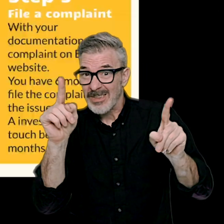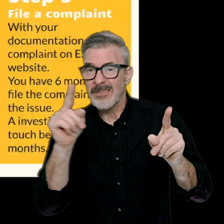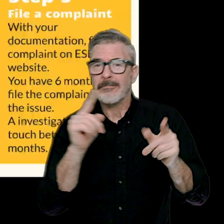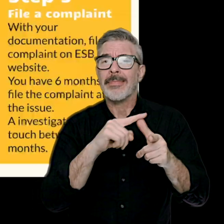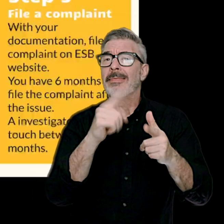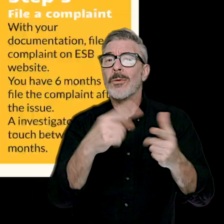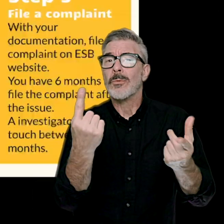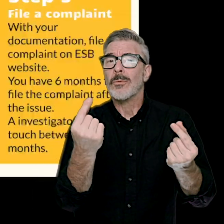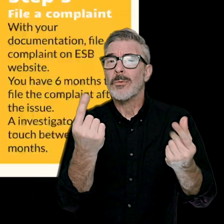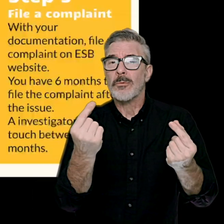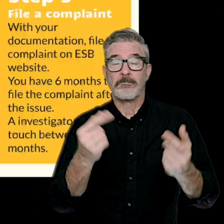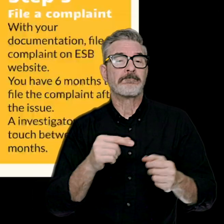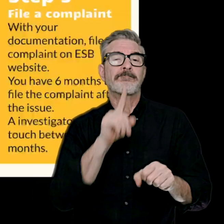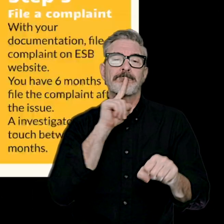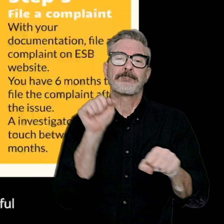step three,